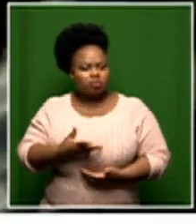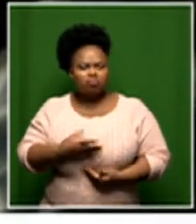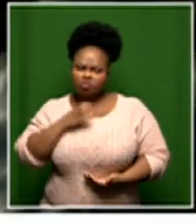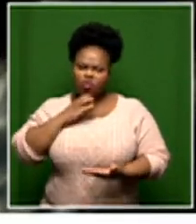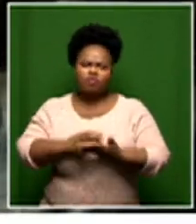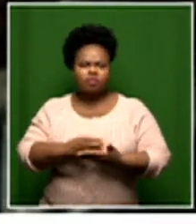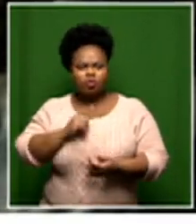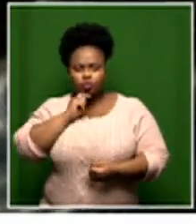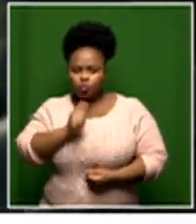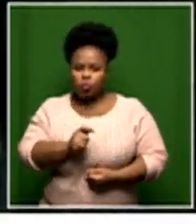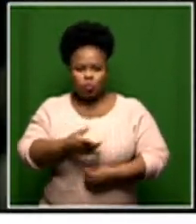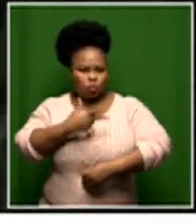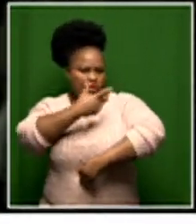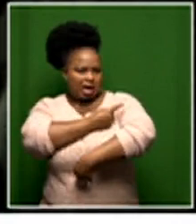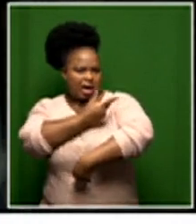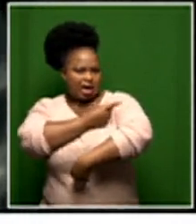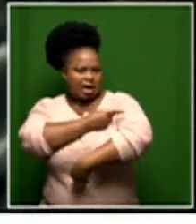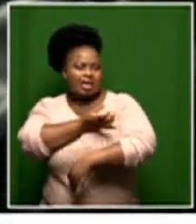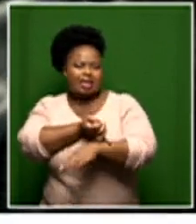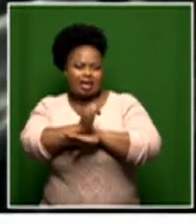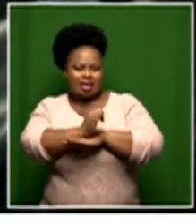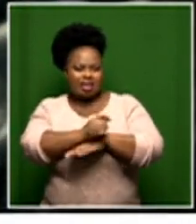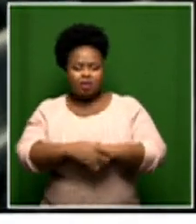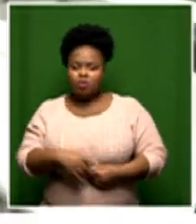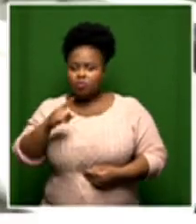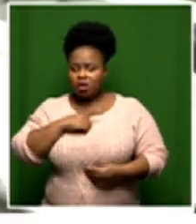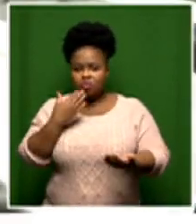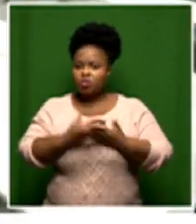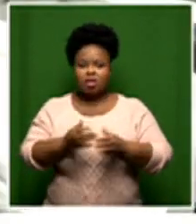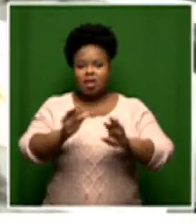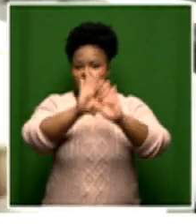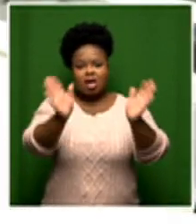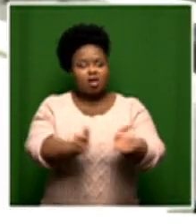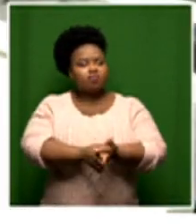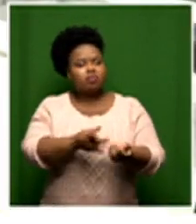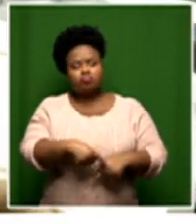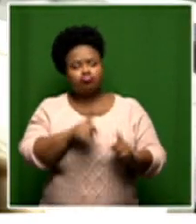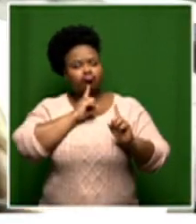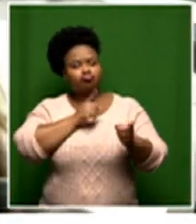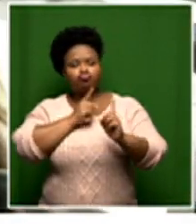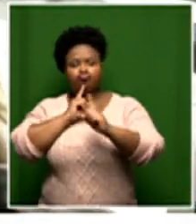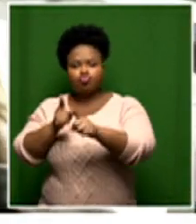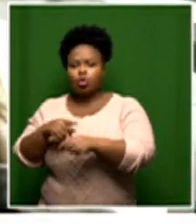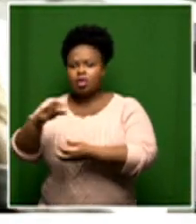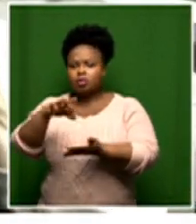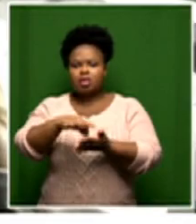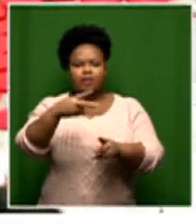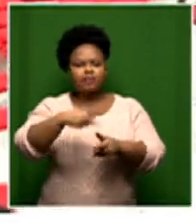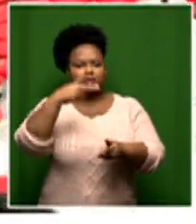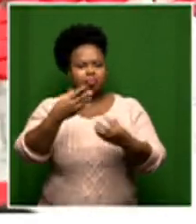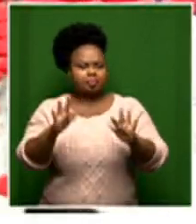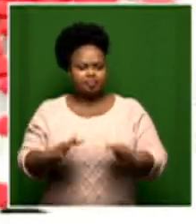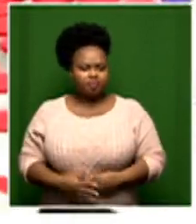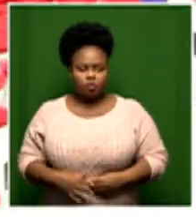that do earlier. It's not so much whether we could have ordered everything and signed it all off because, you can't get